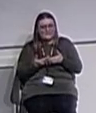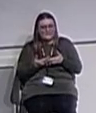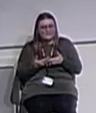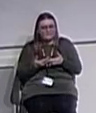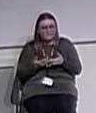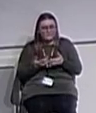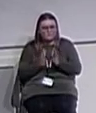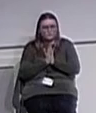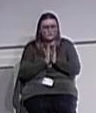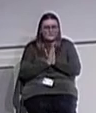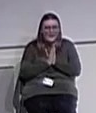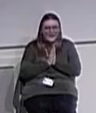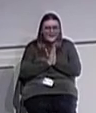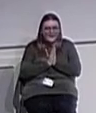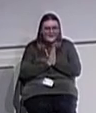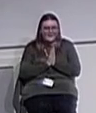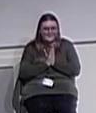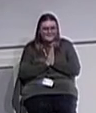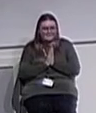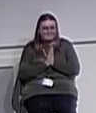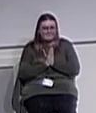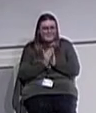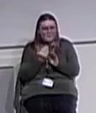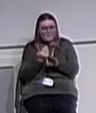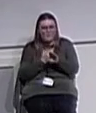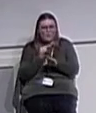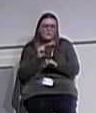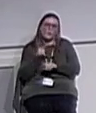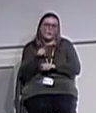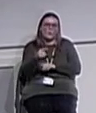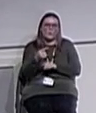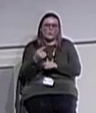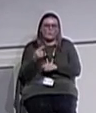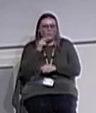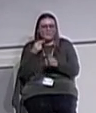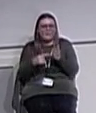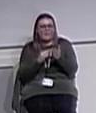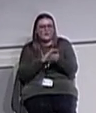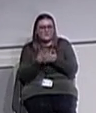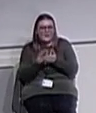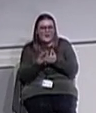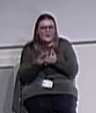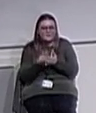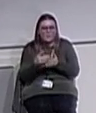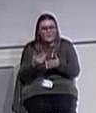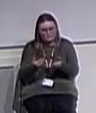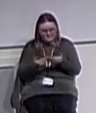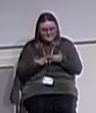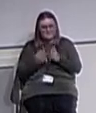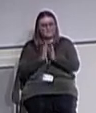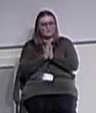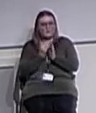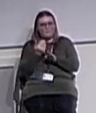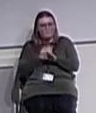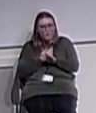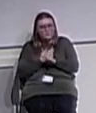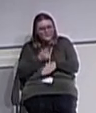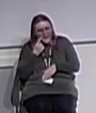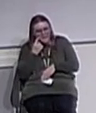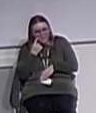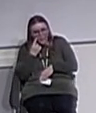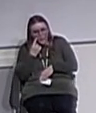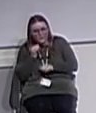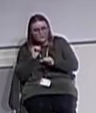Saturday afternoon. And so we get the results early, so we can see who has made that offer. And if you've made your offer, then you're